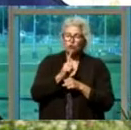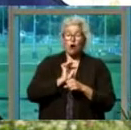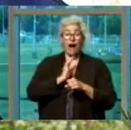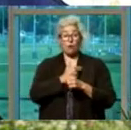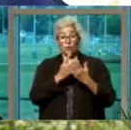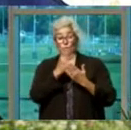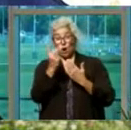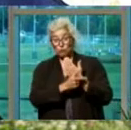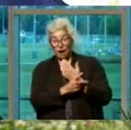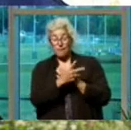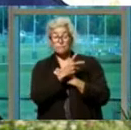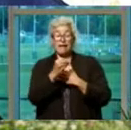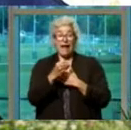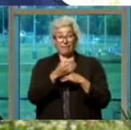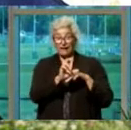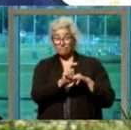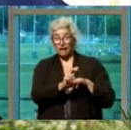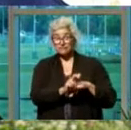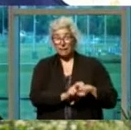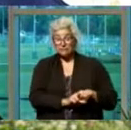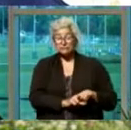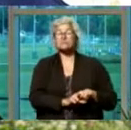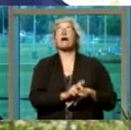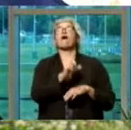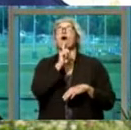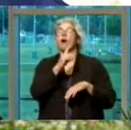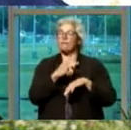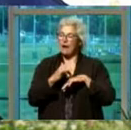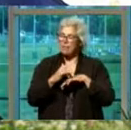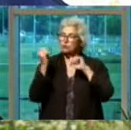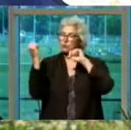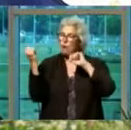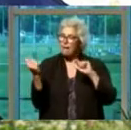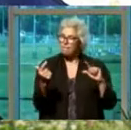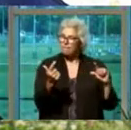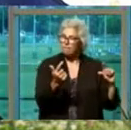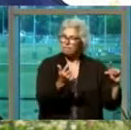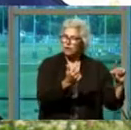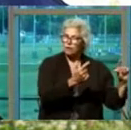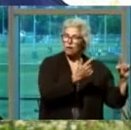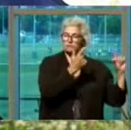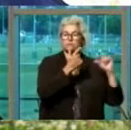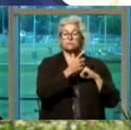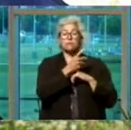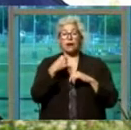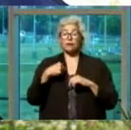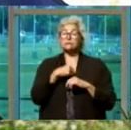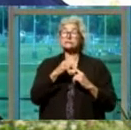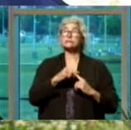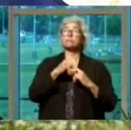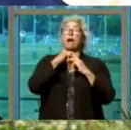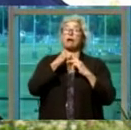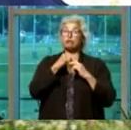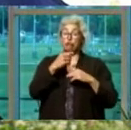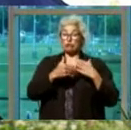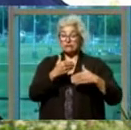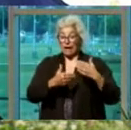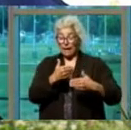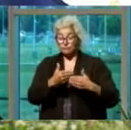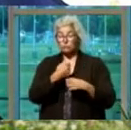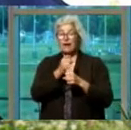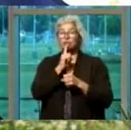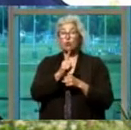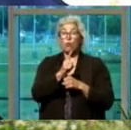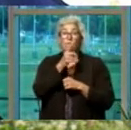support and the investments we make are available to everyone, and that we take special steps to ensure that farmers